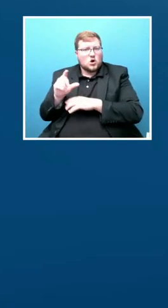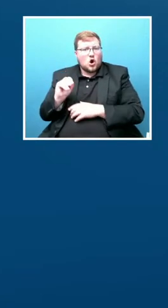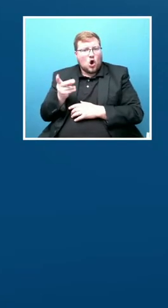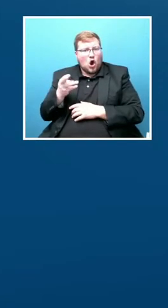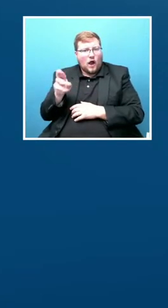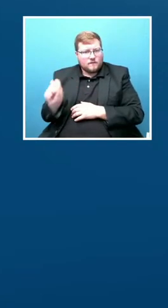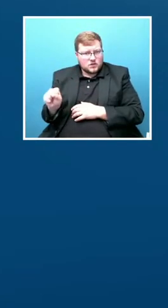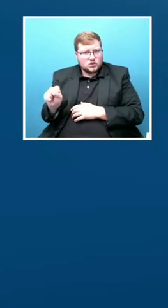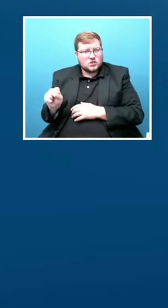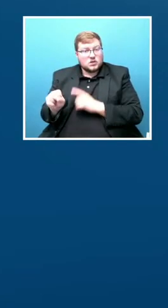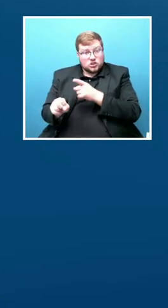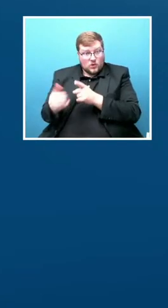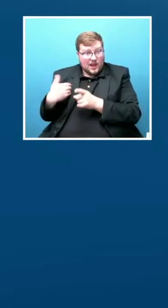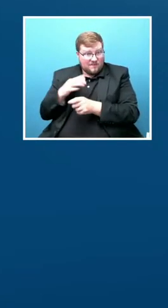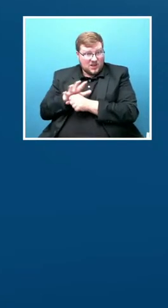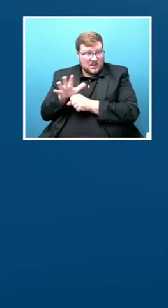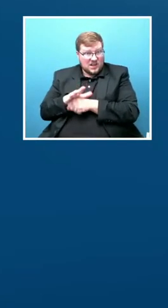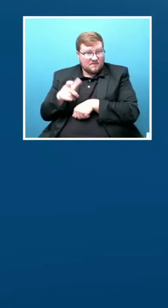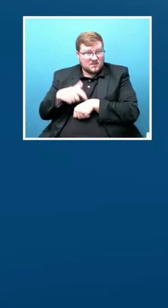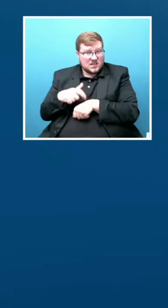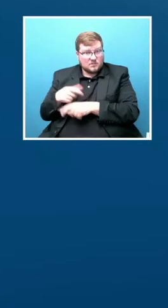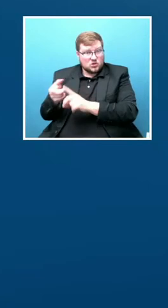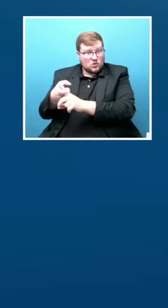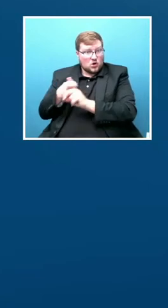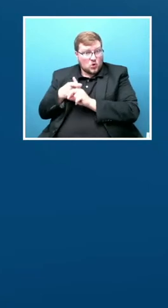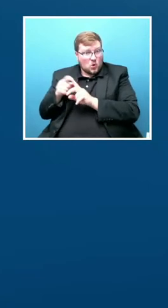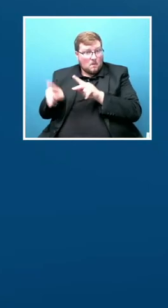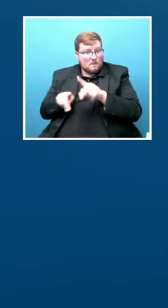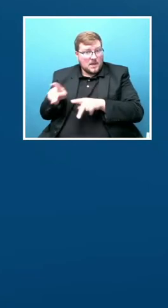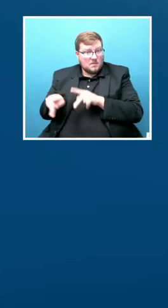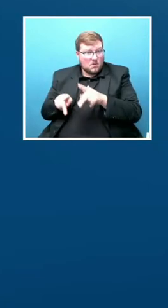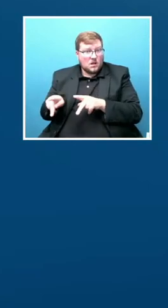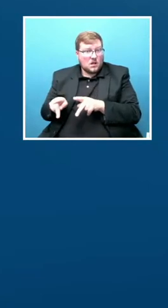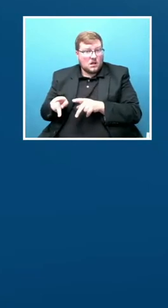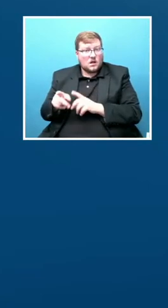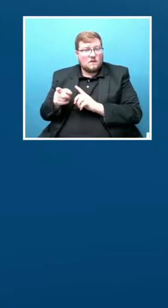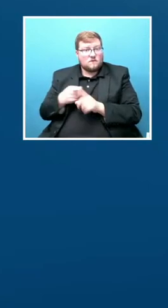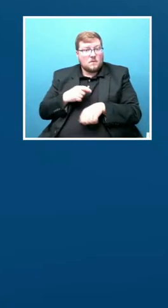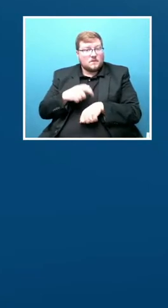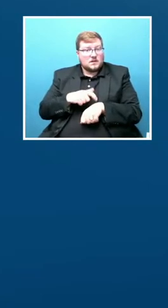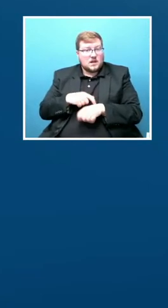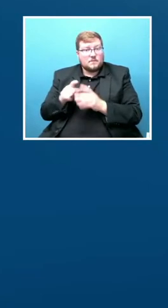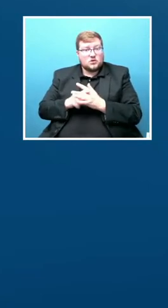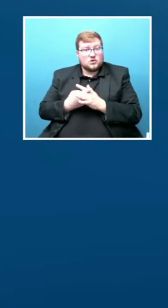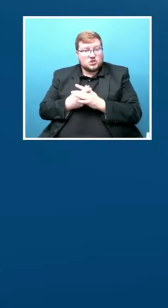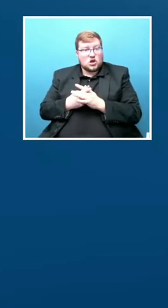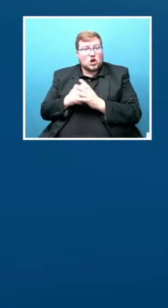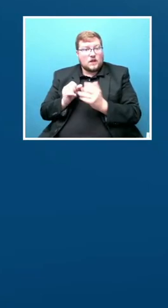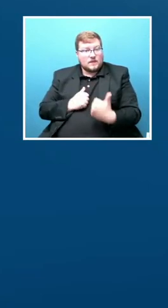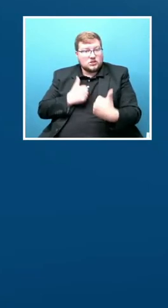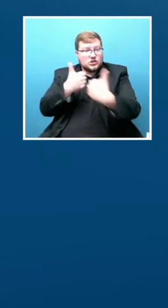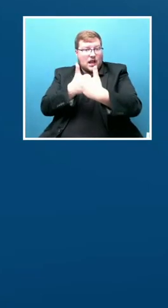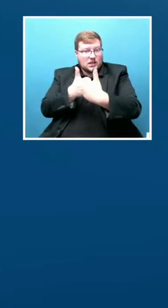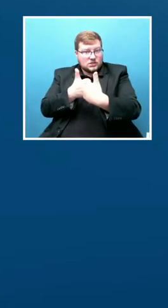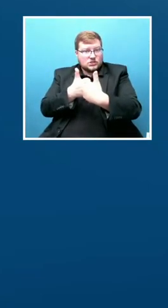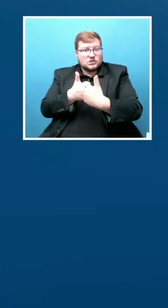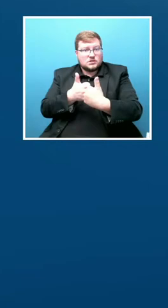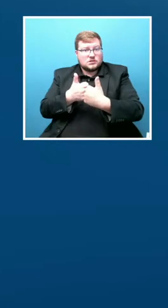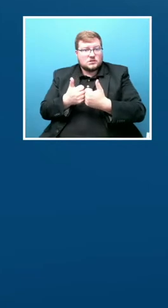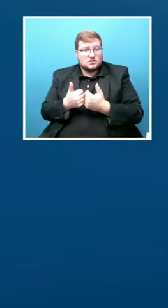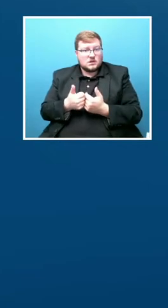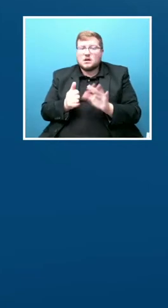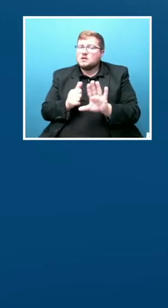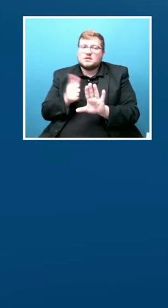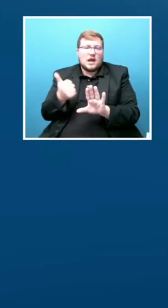did you have enough time to recruit candidates, like, you know, from the time that you started mounting the challenges? I mean, not 10 days